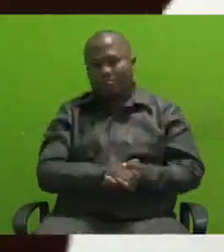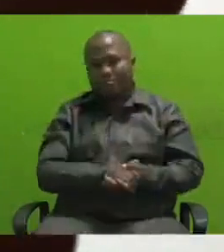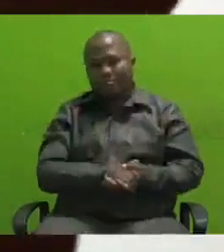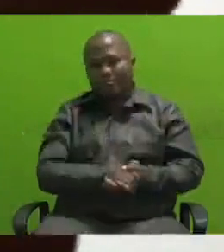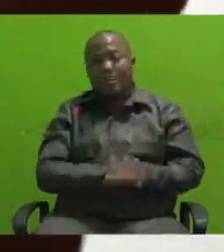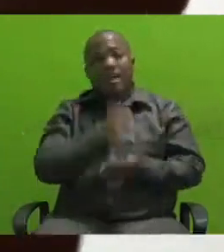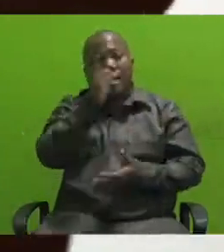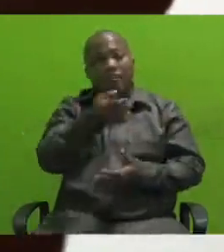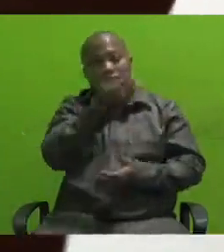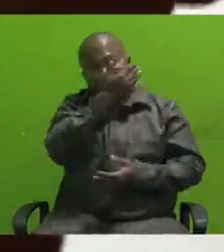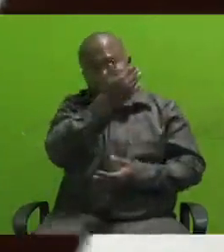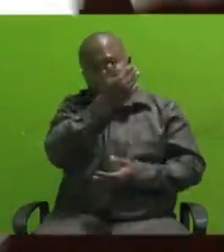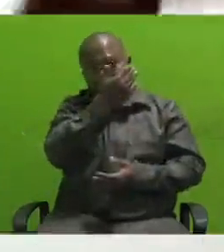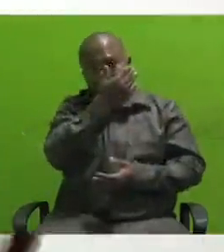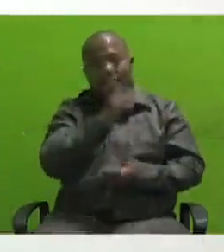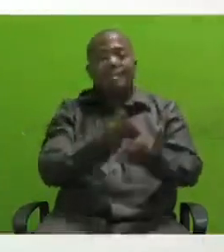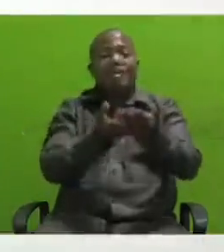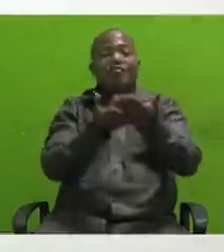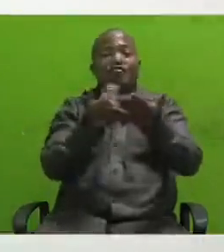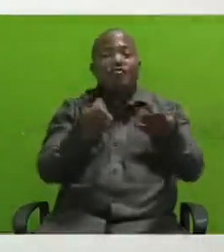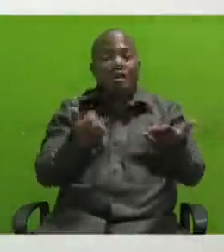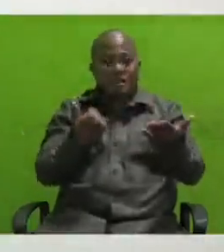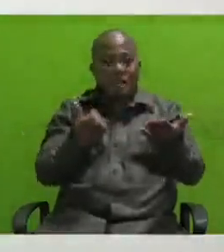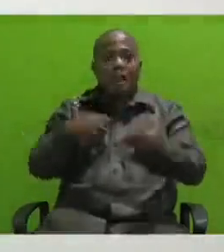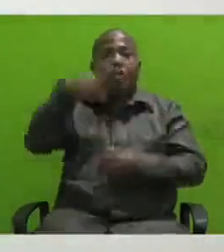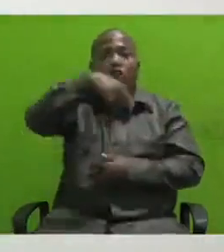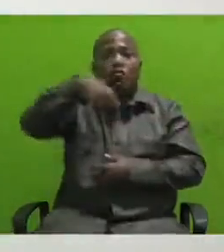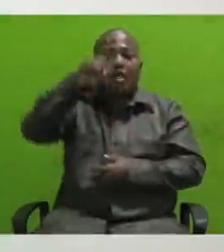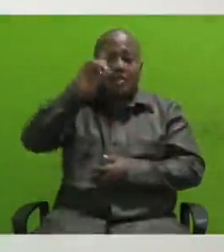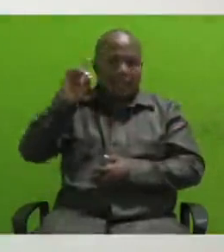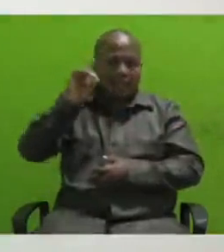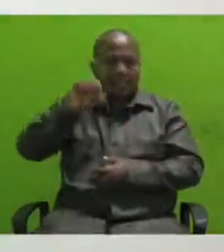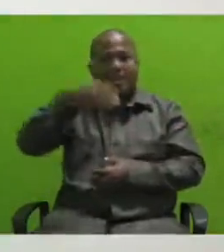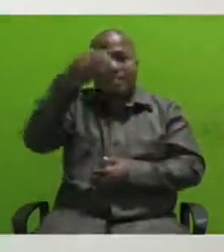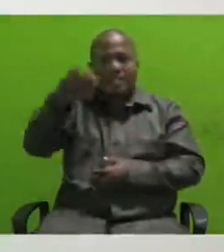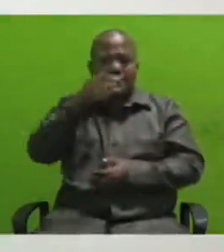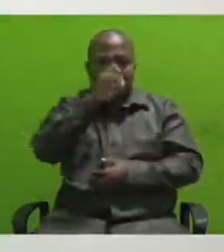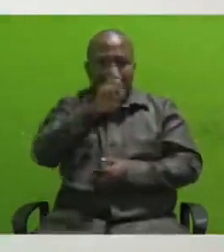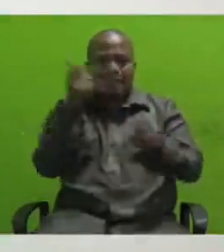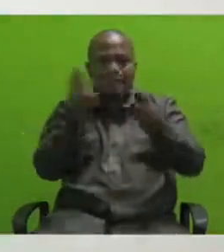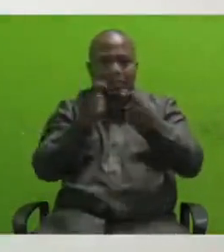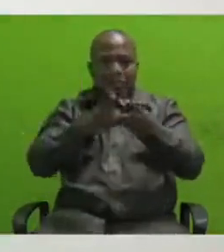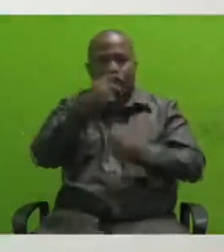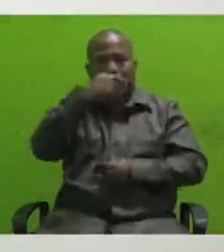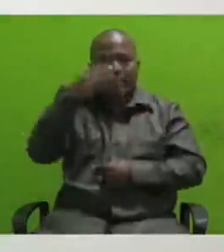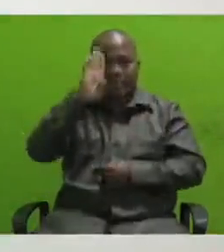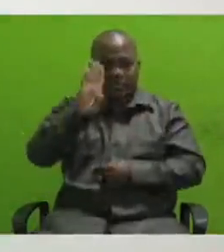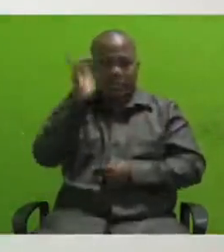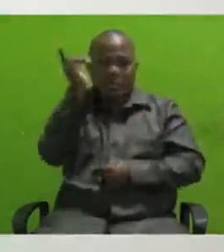if this is the factors of the quadratic, then we're going to have x is equal to negative b